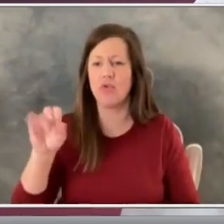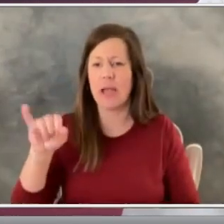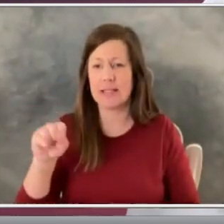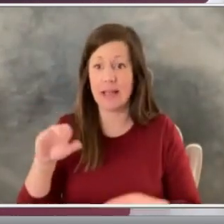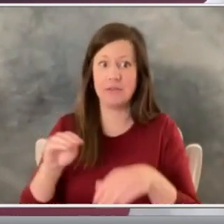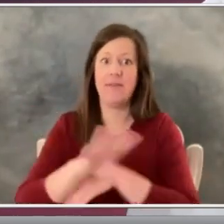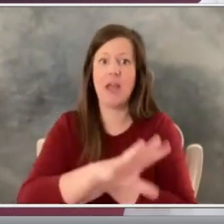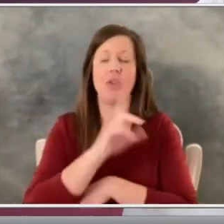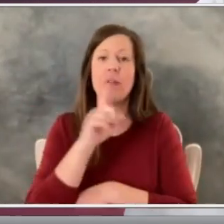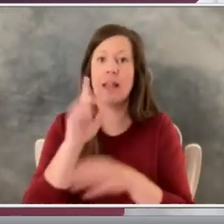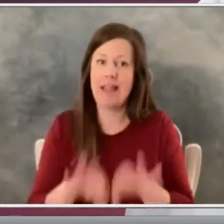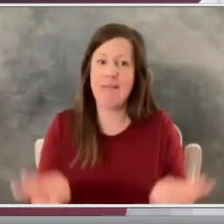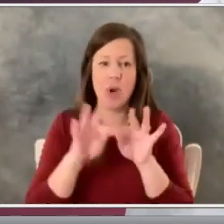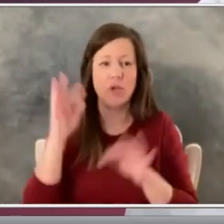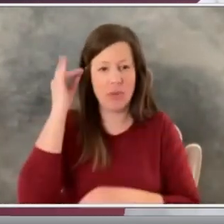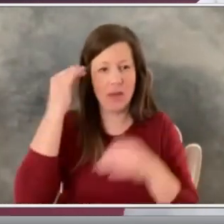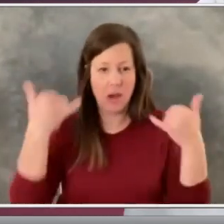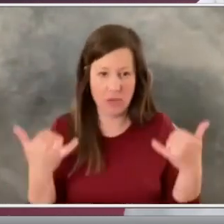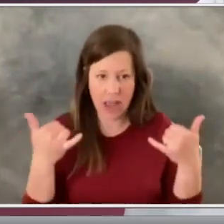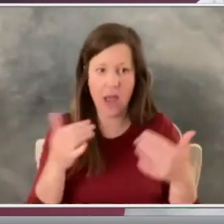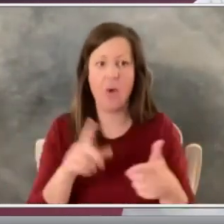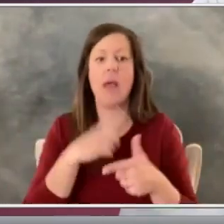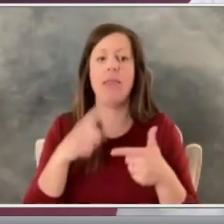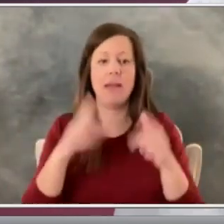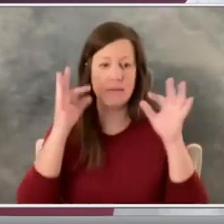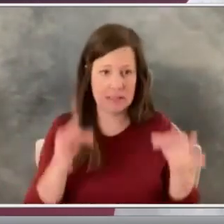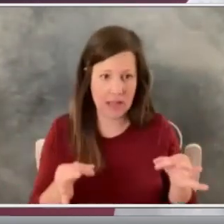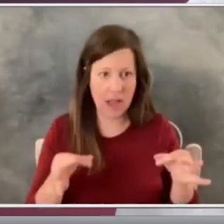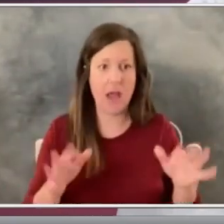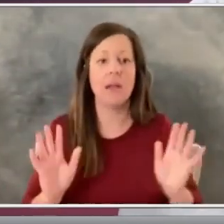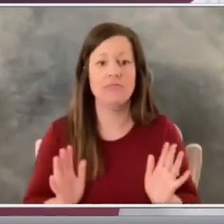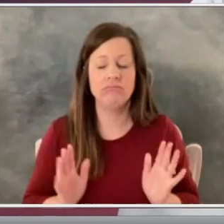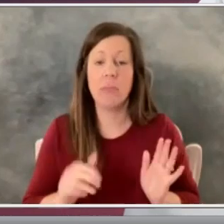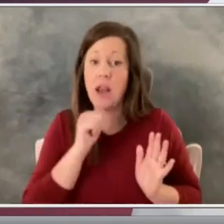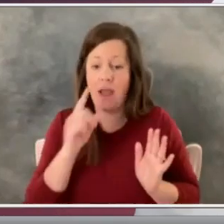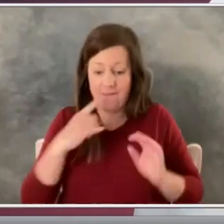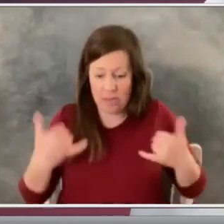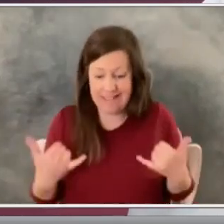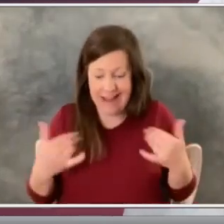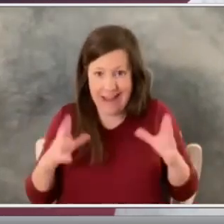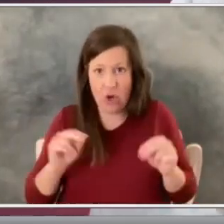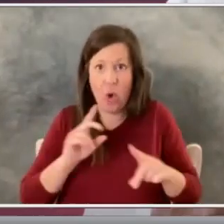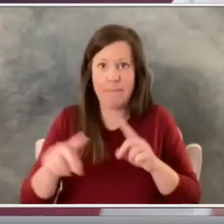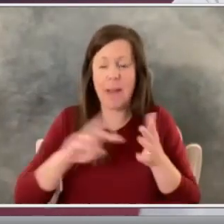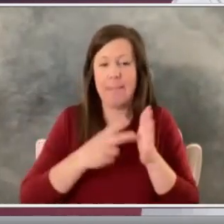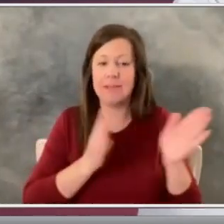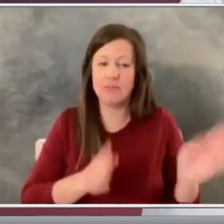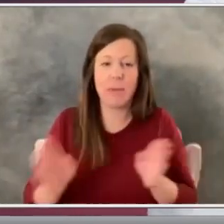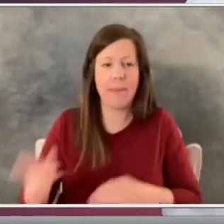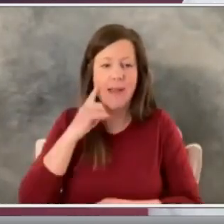all the variables that go into making that decision. And you're not making it today, but you're more prepared in the future. And